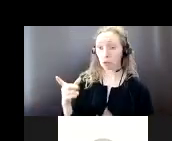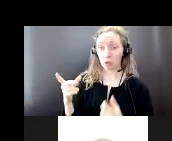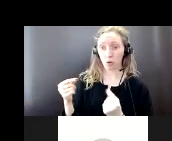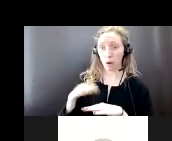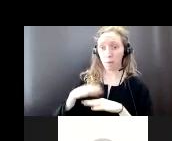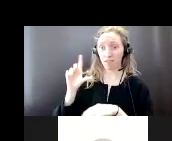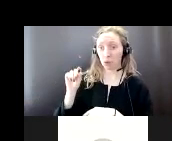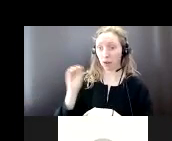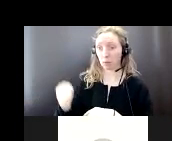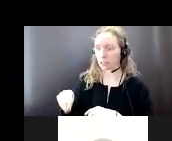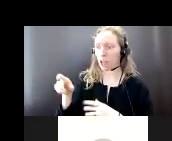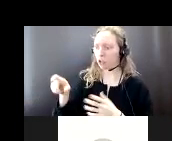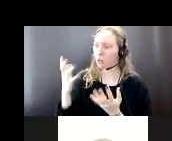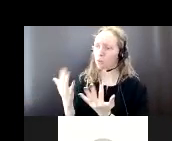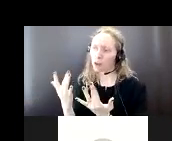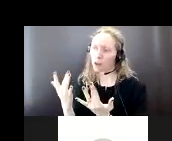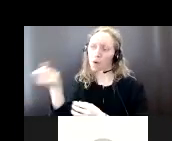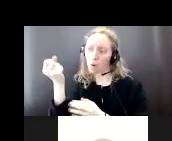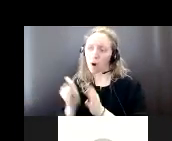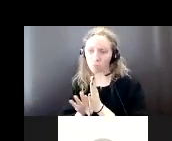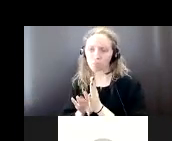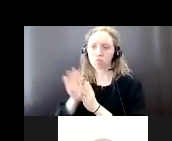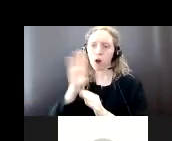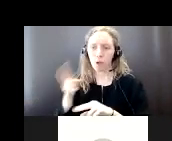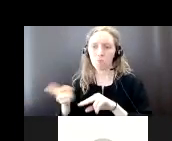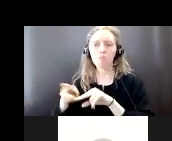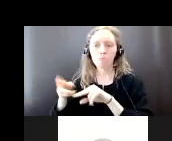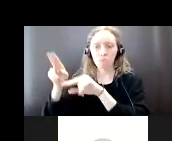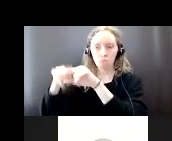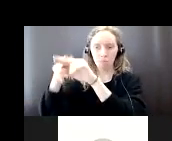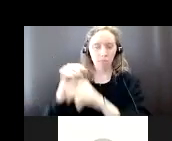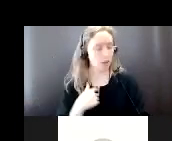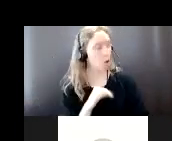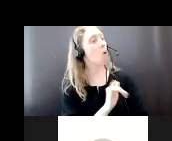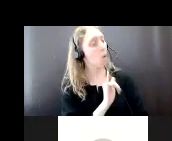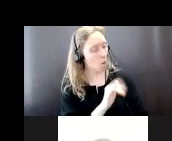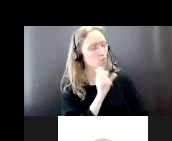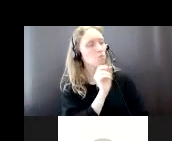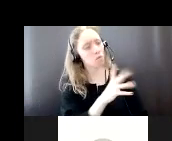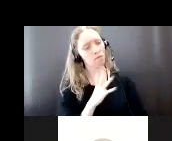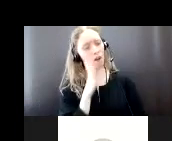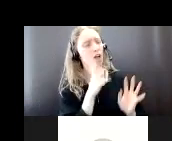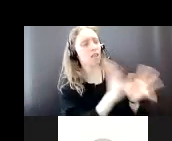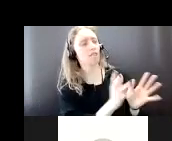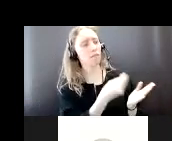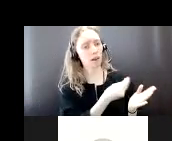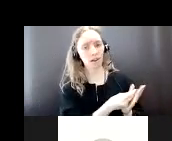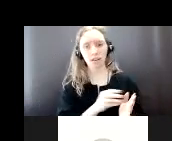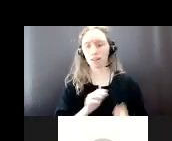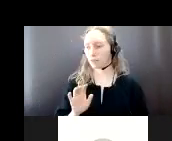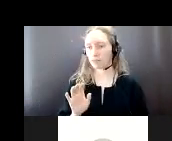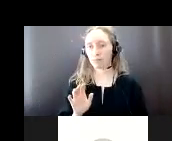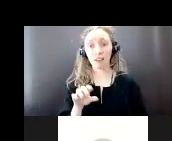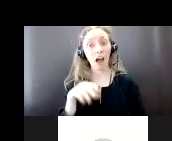it work for you, let it grow. And some people go, oh, that sounds really good. Yeah, leave my money. Some people will say, no,